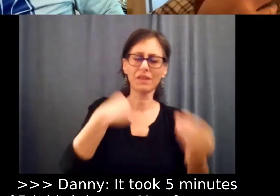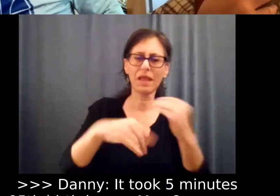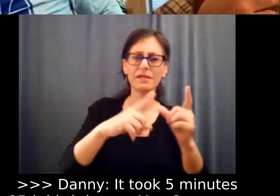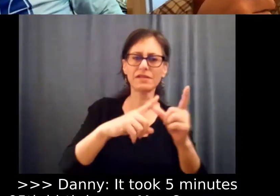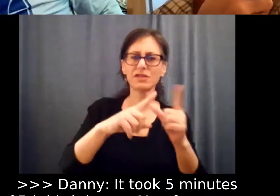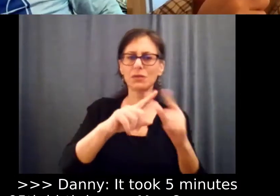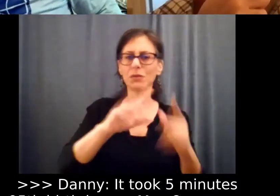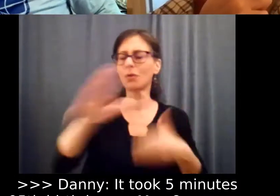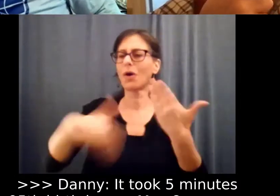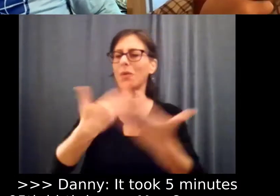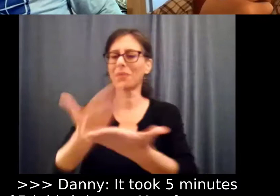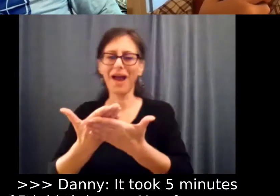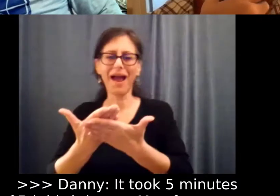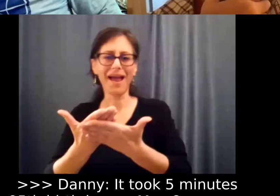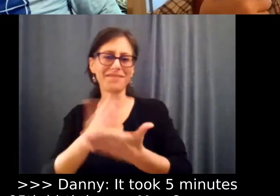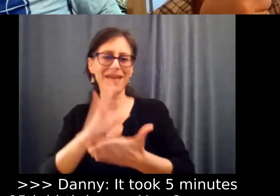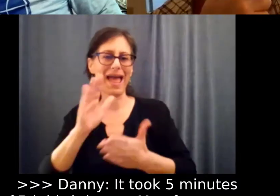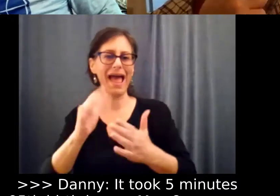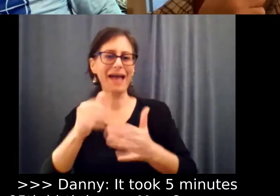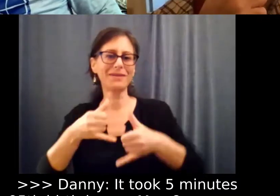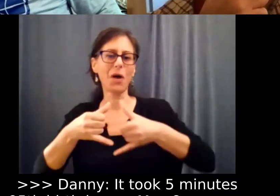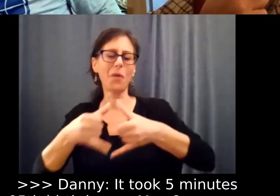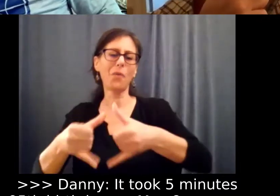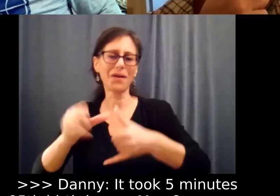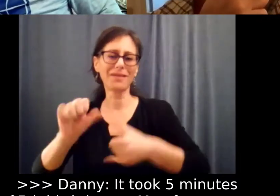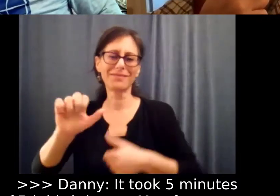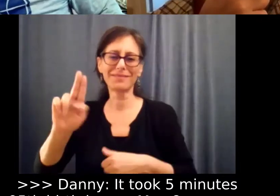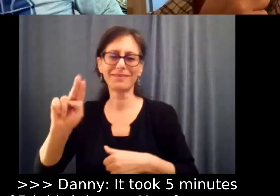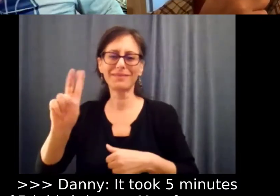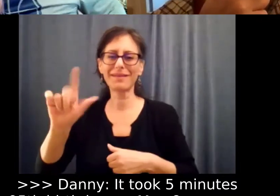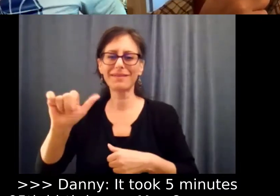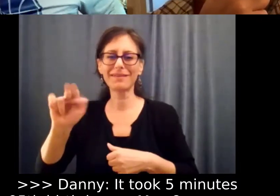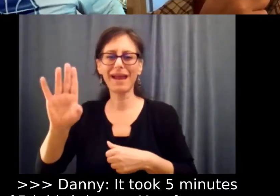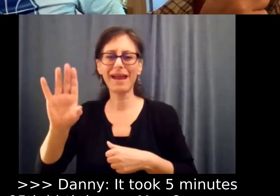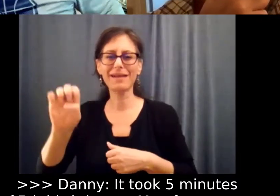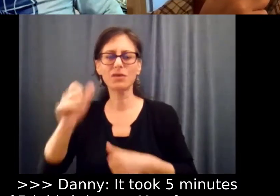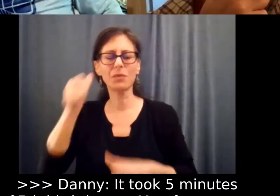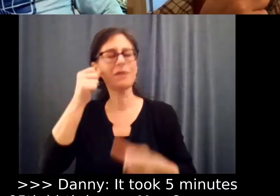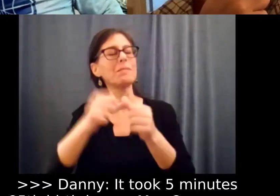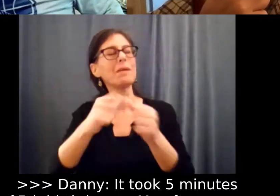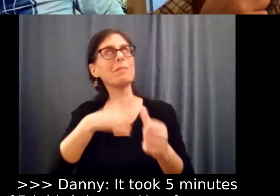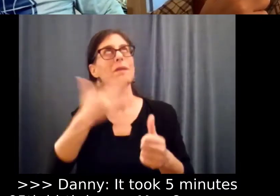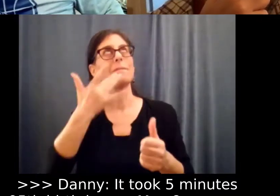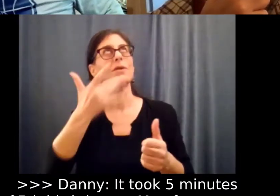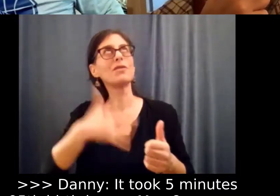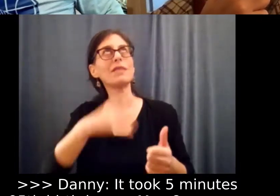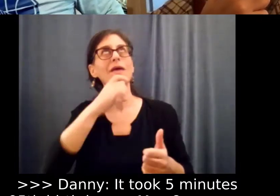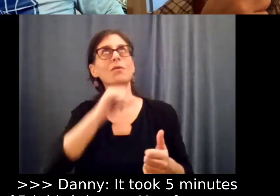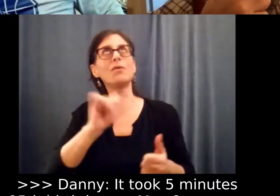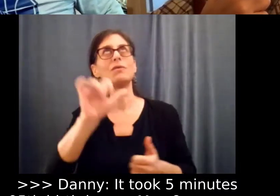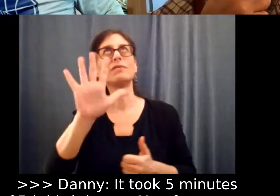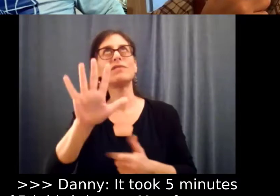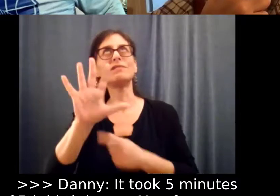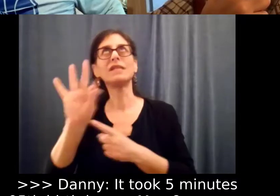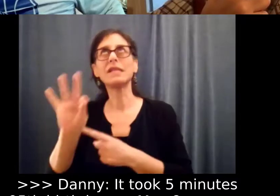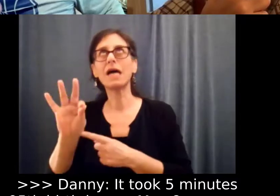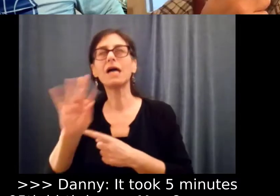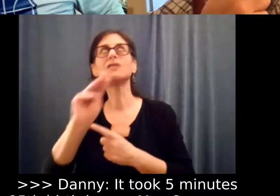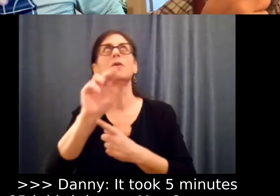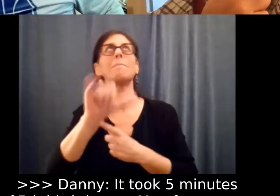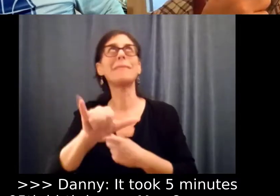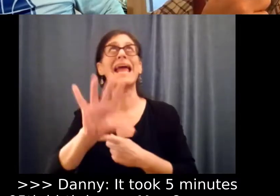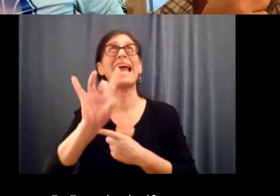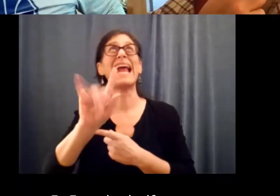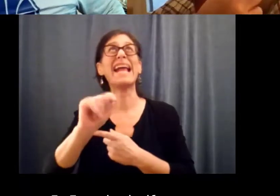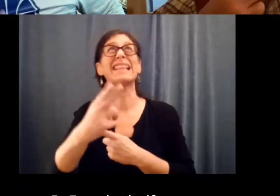Sundance, approximately. Right. Actually, it was my 59th birthday, so it was May 8th. Yeah.